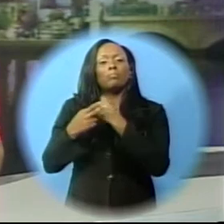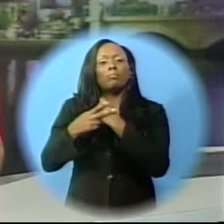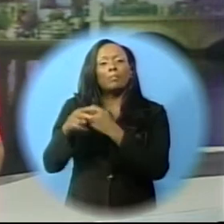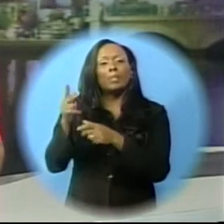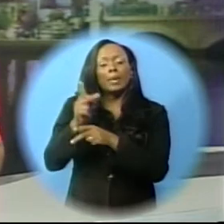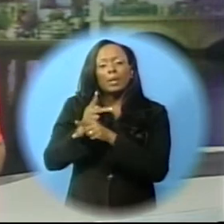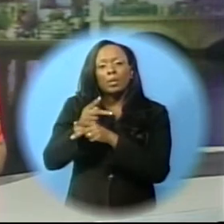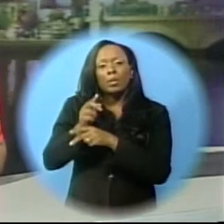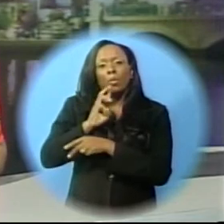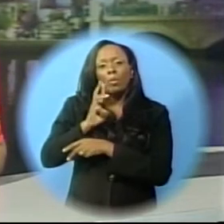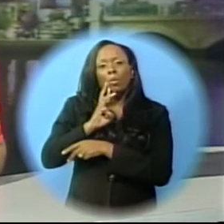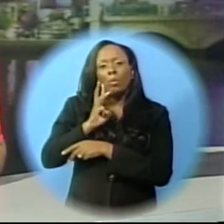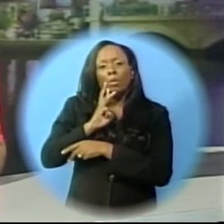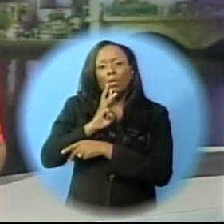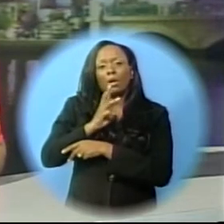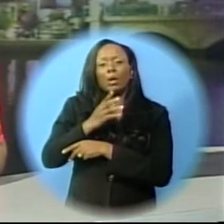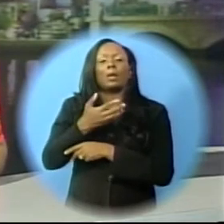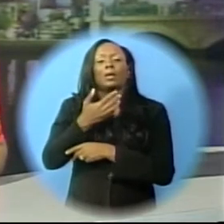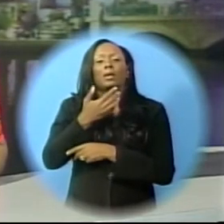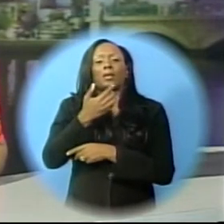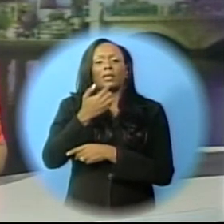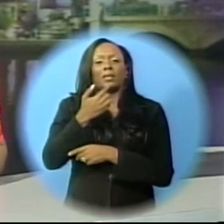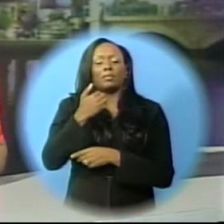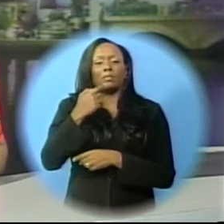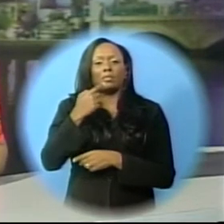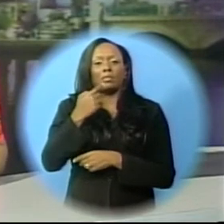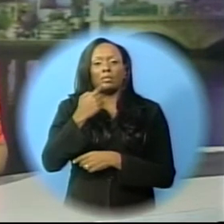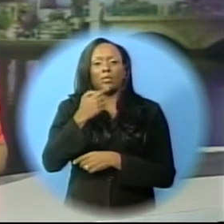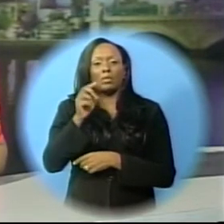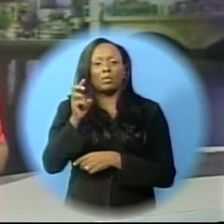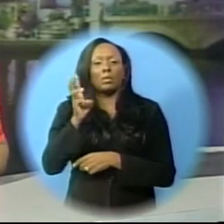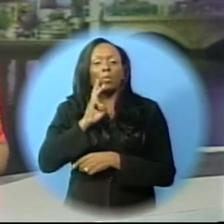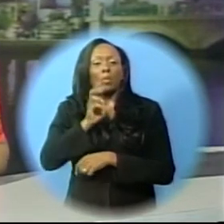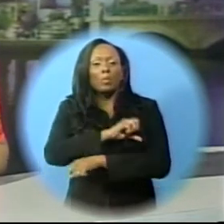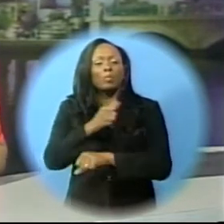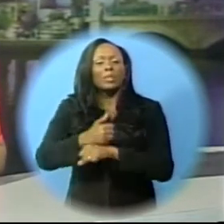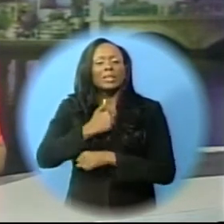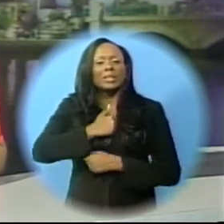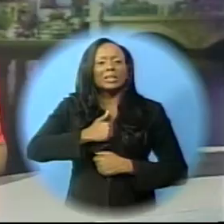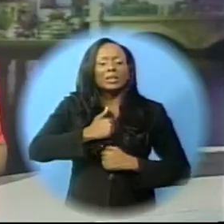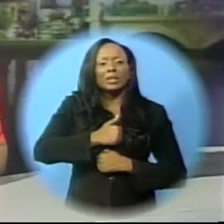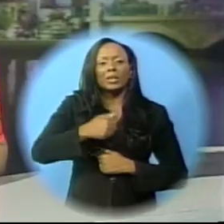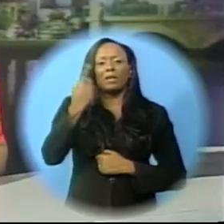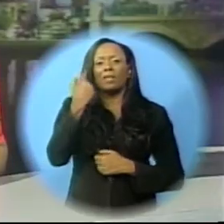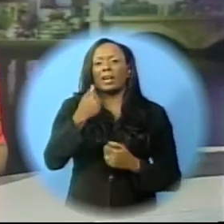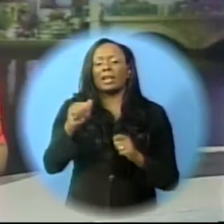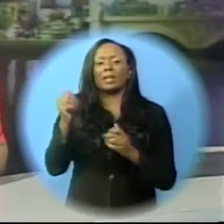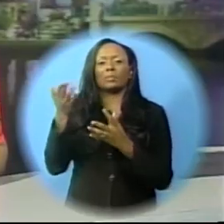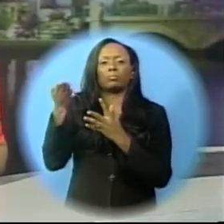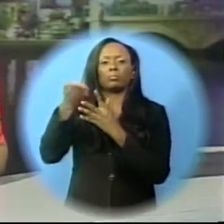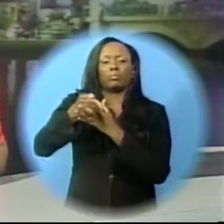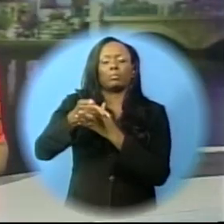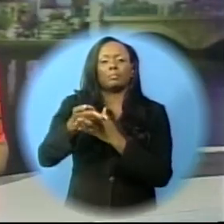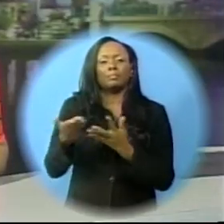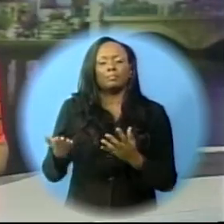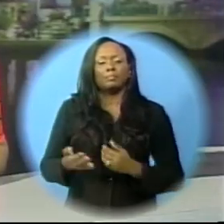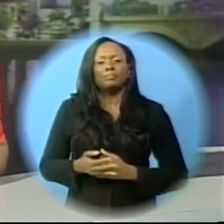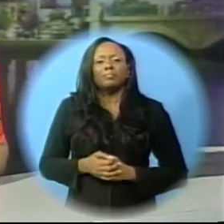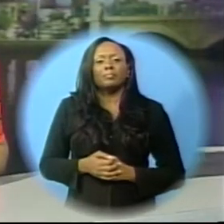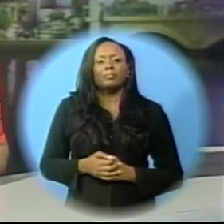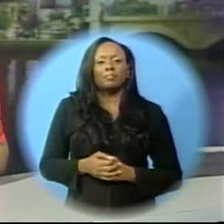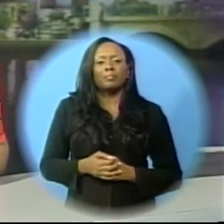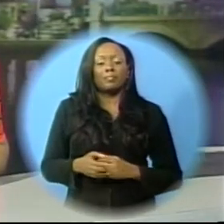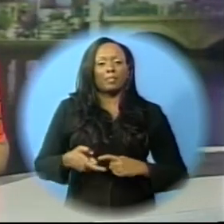these outages. The Barbados Water Authority regrets the inconvenience that these disruptions may cause. Well, coming